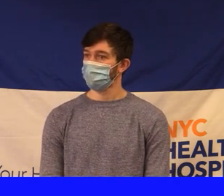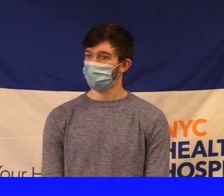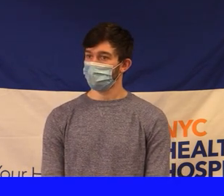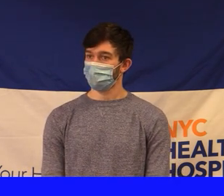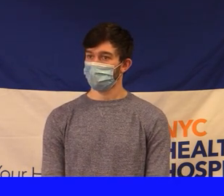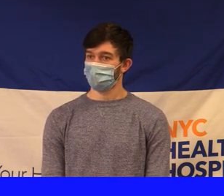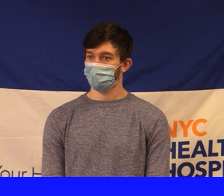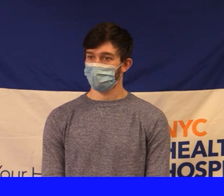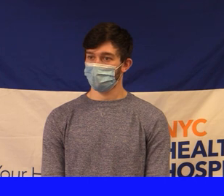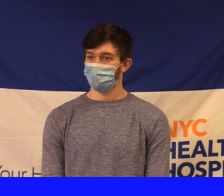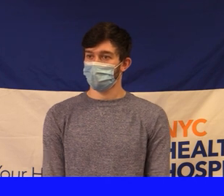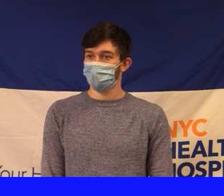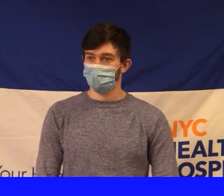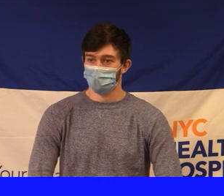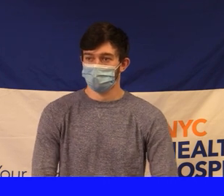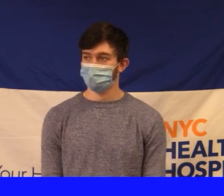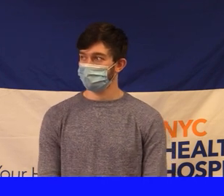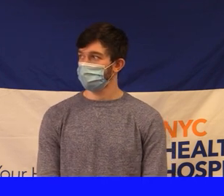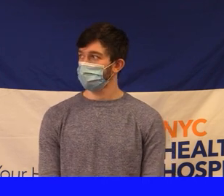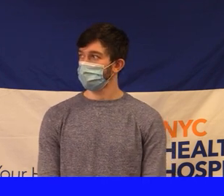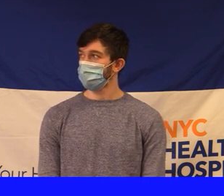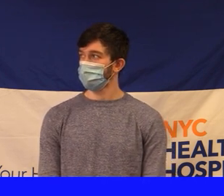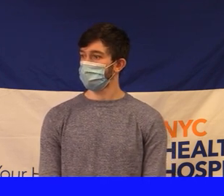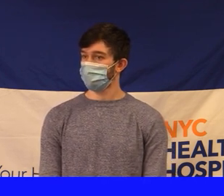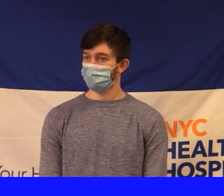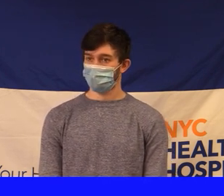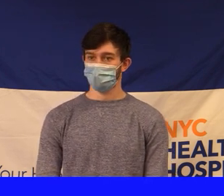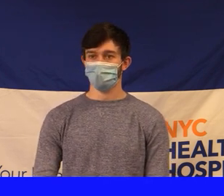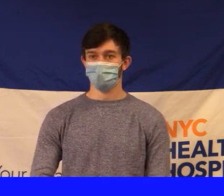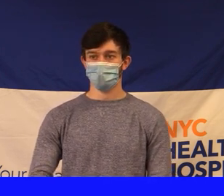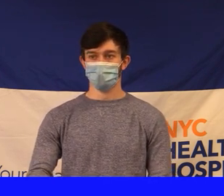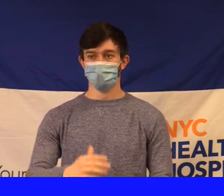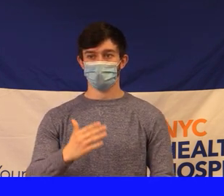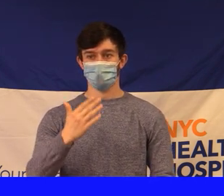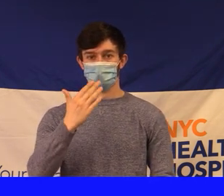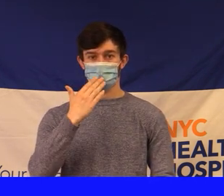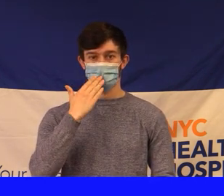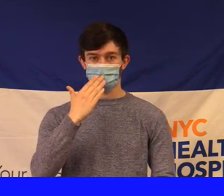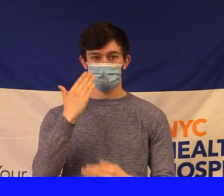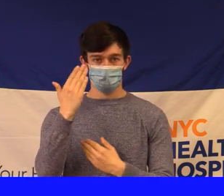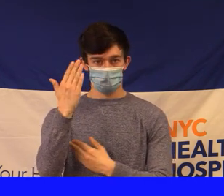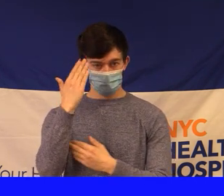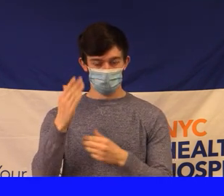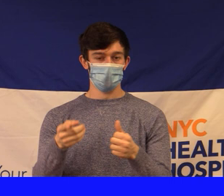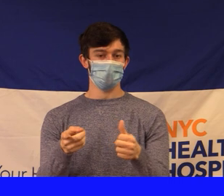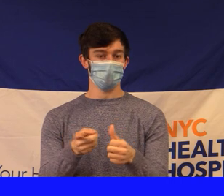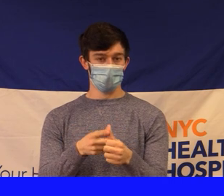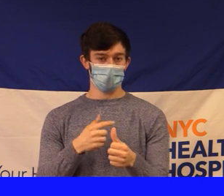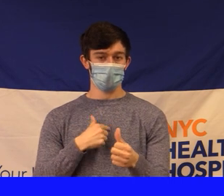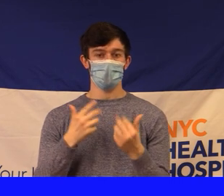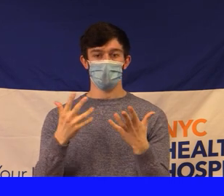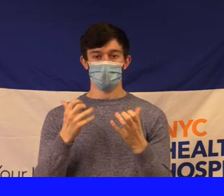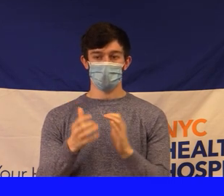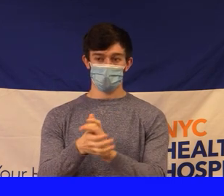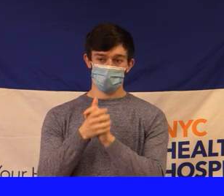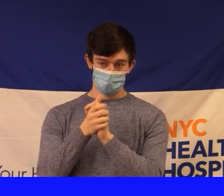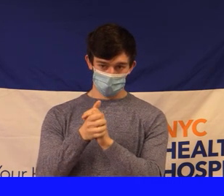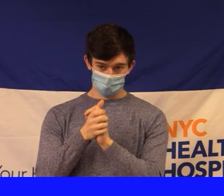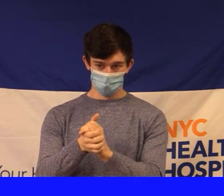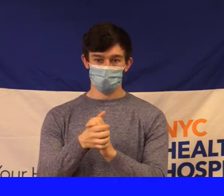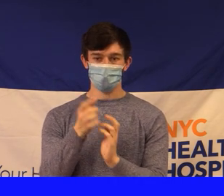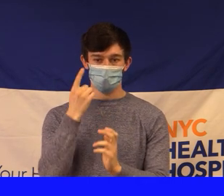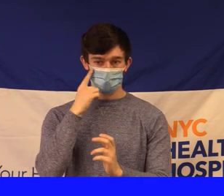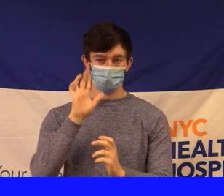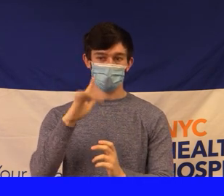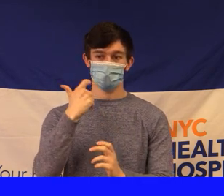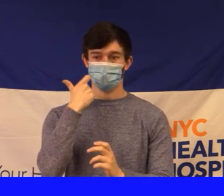here. Good morning. Thank you. Good morning, Dr. Kalamir. First, I want to congratulate you on your